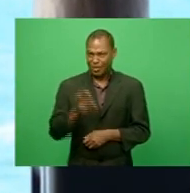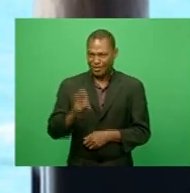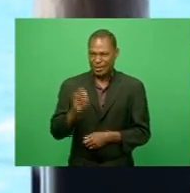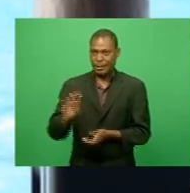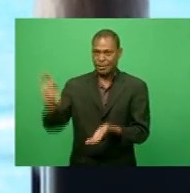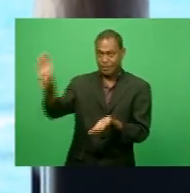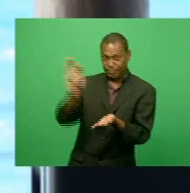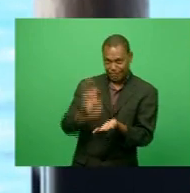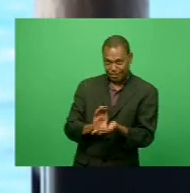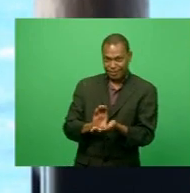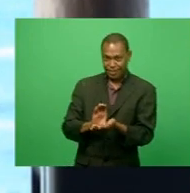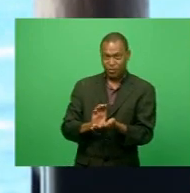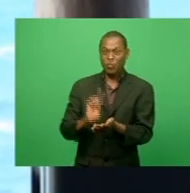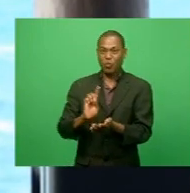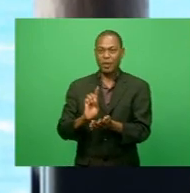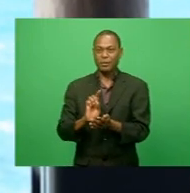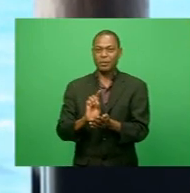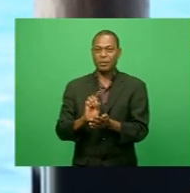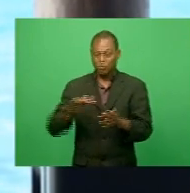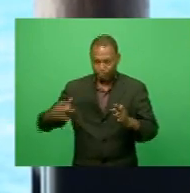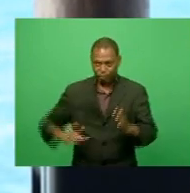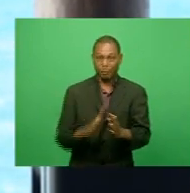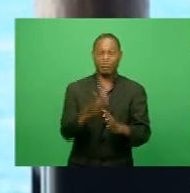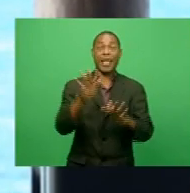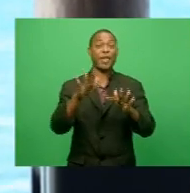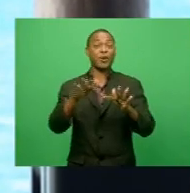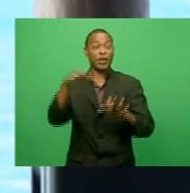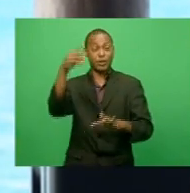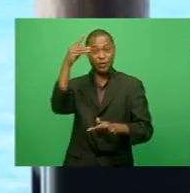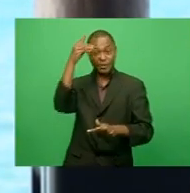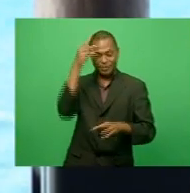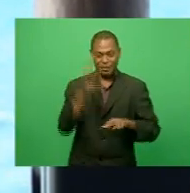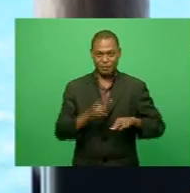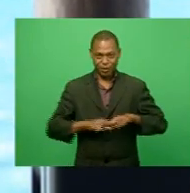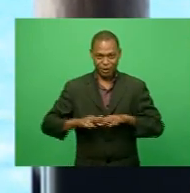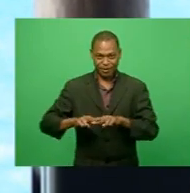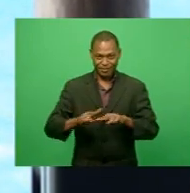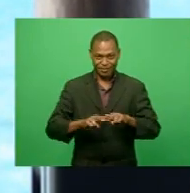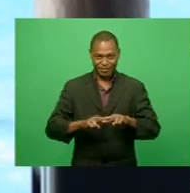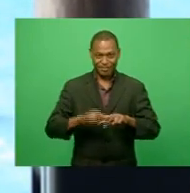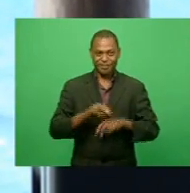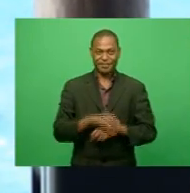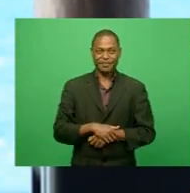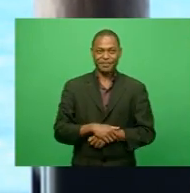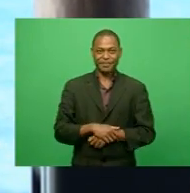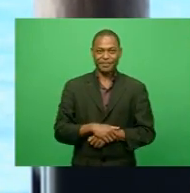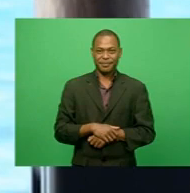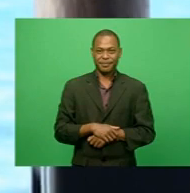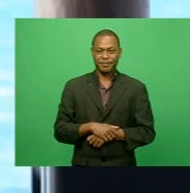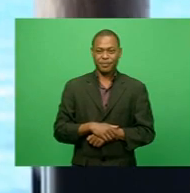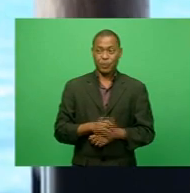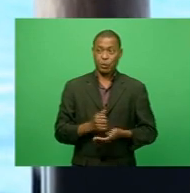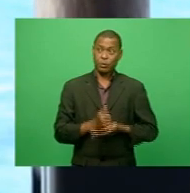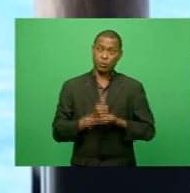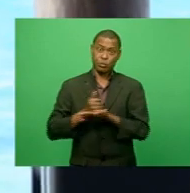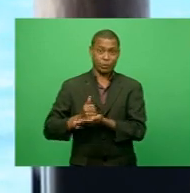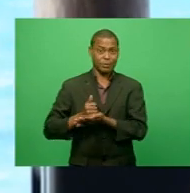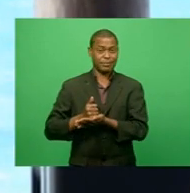and quality of education in Fiji. Now, in supporting government's wellness program, I